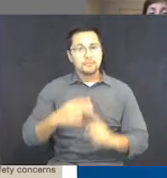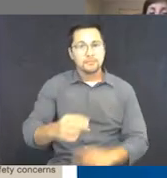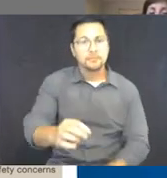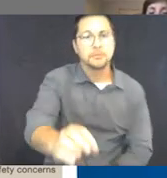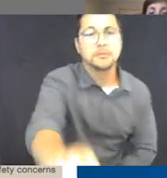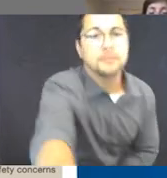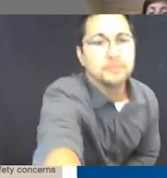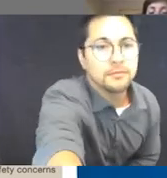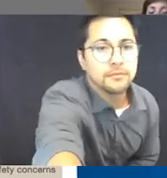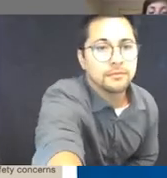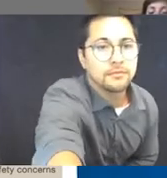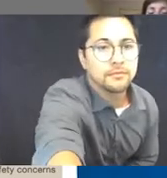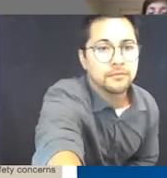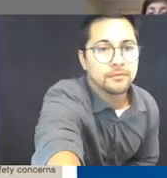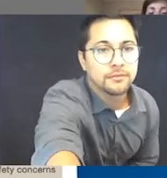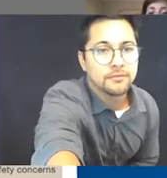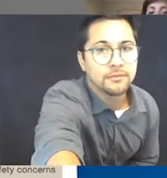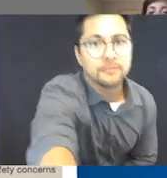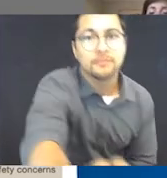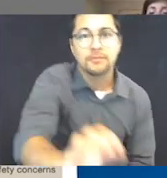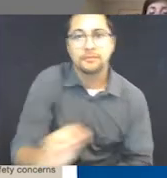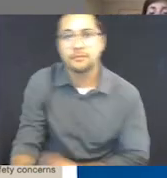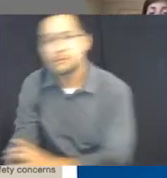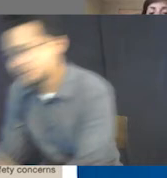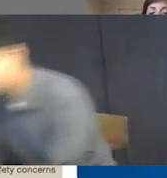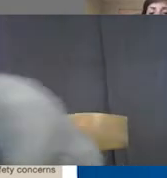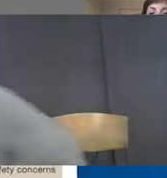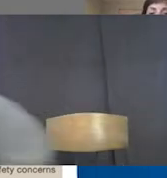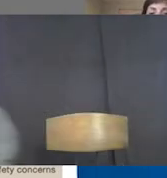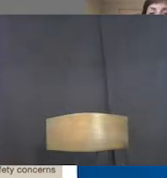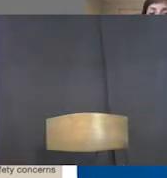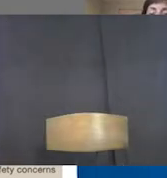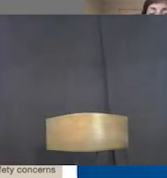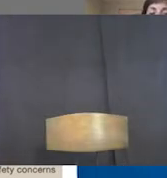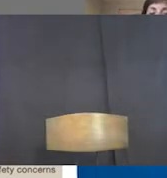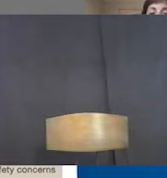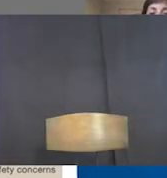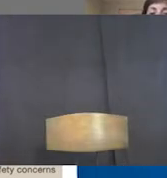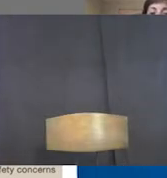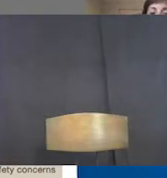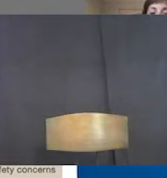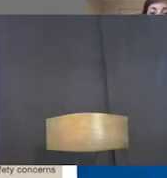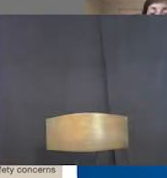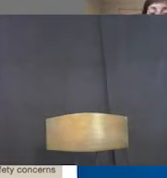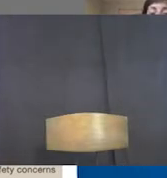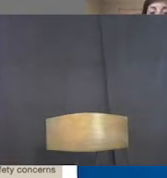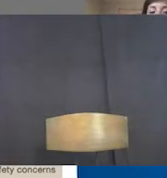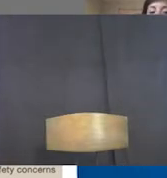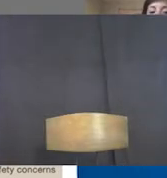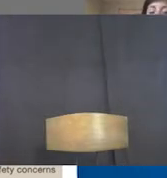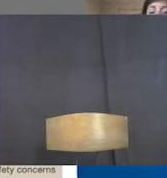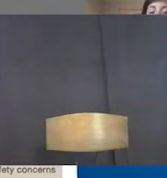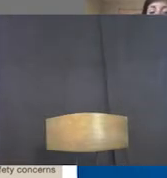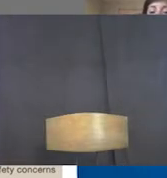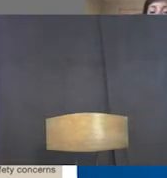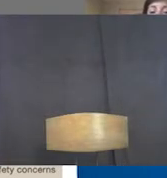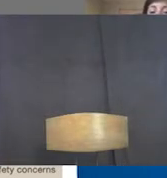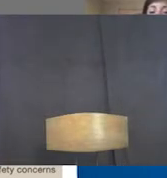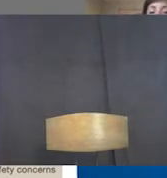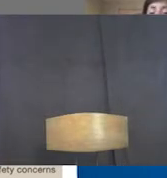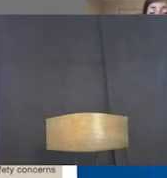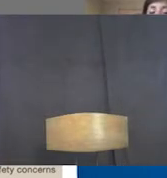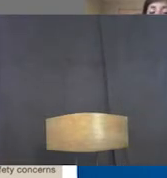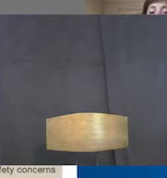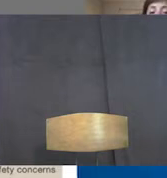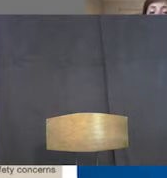technology can be programmed is by a prompt. This can be an audible prompt on a local speaker in someone's home, or the